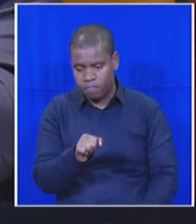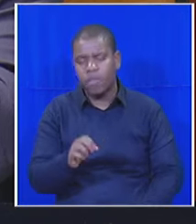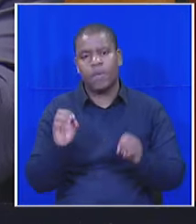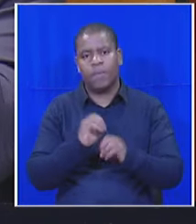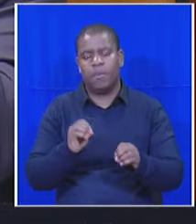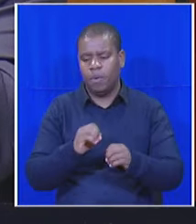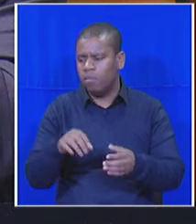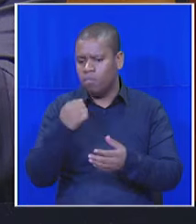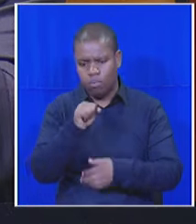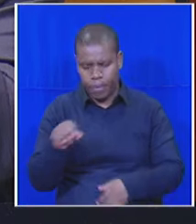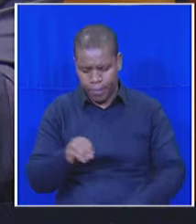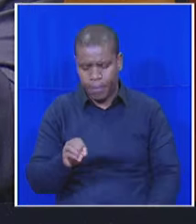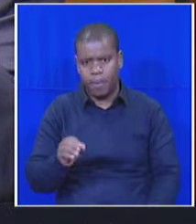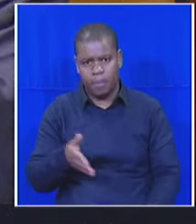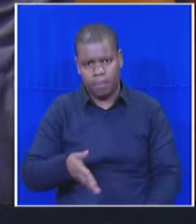indicated.